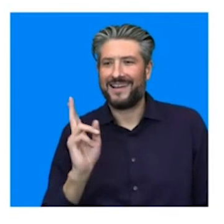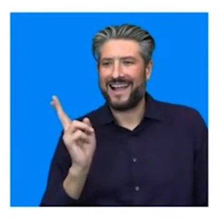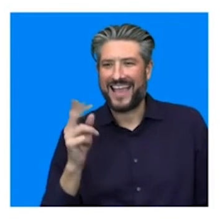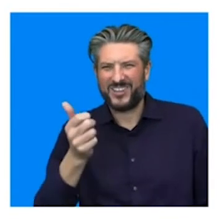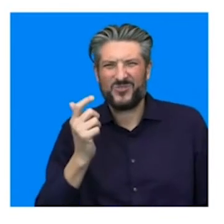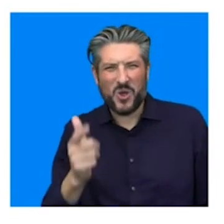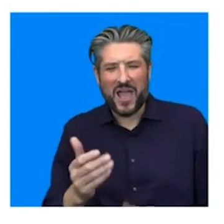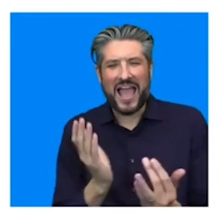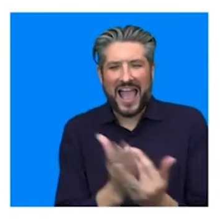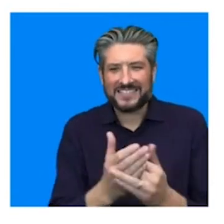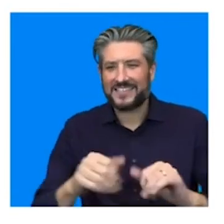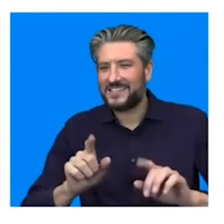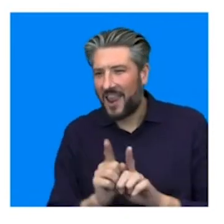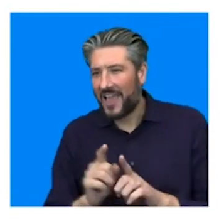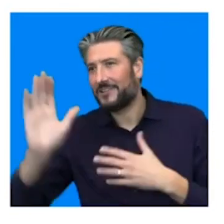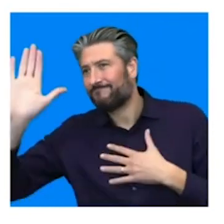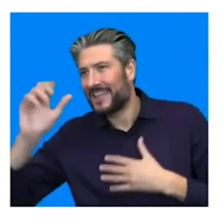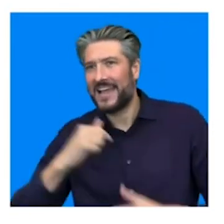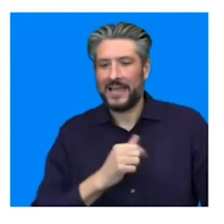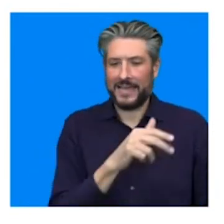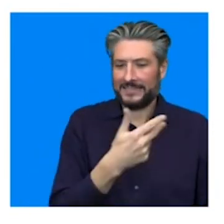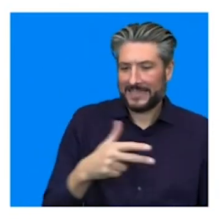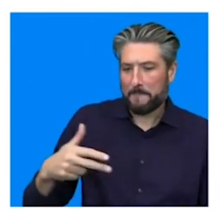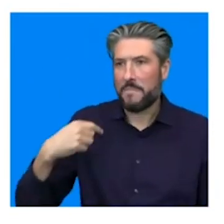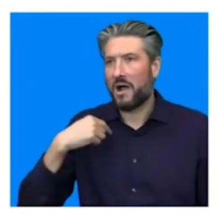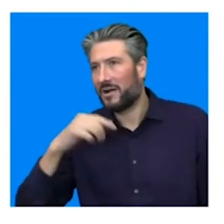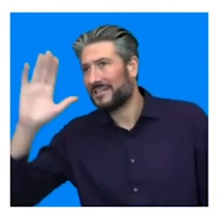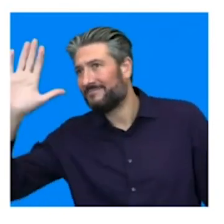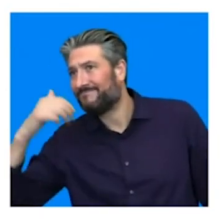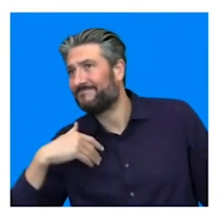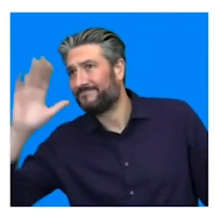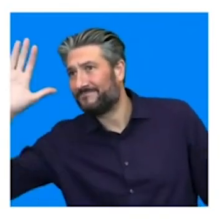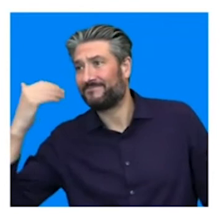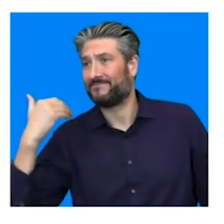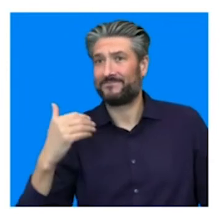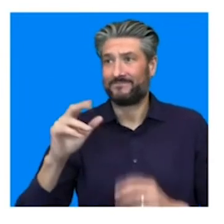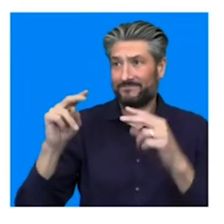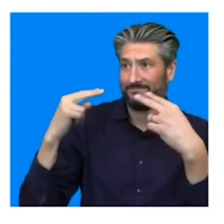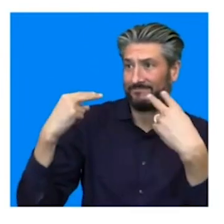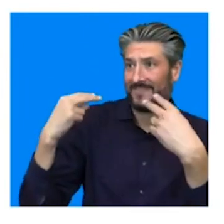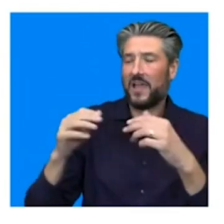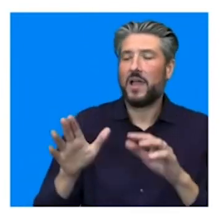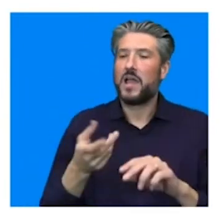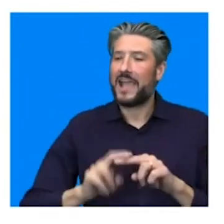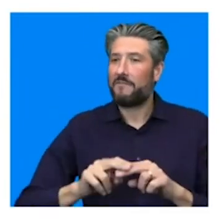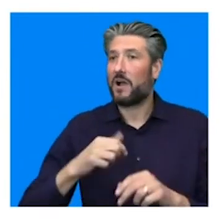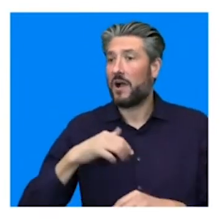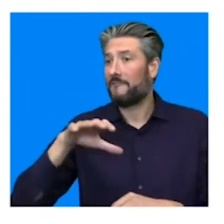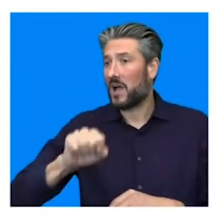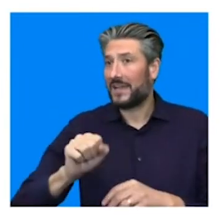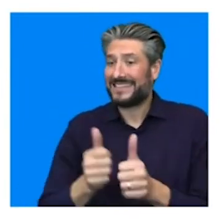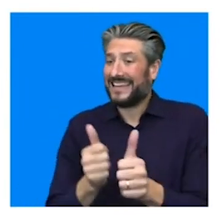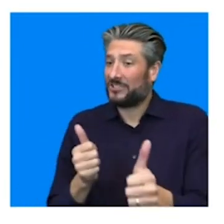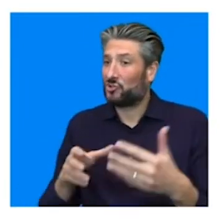up going, listen to me, listen to me. But if I can get some of the industry leaders, you know, who are really listened to within their, because they're like